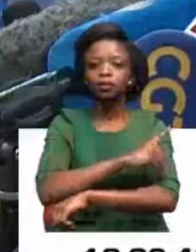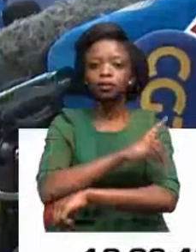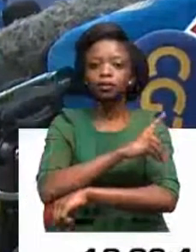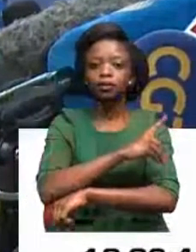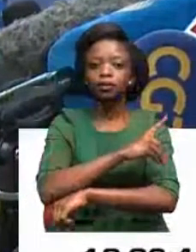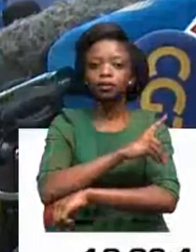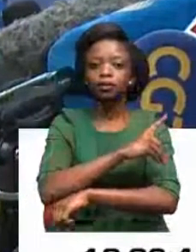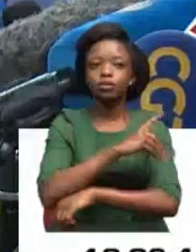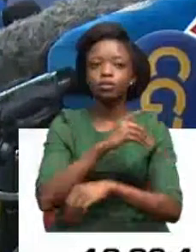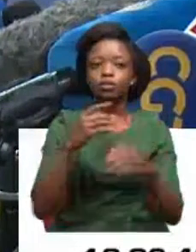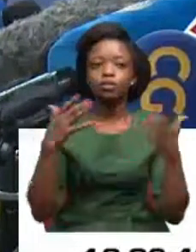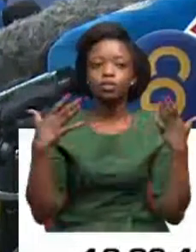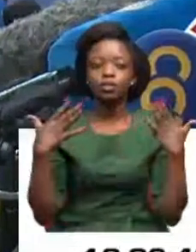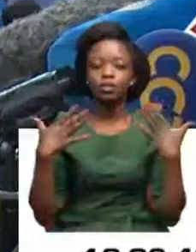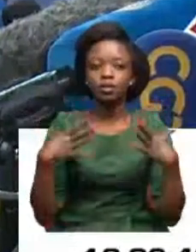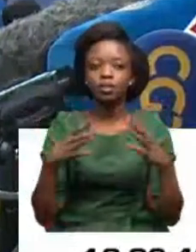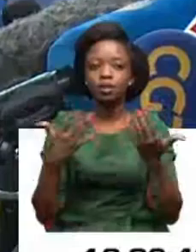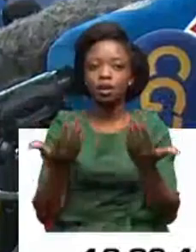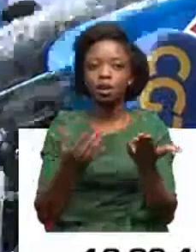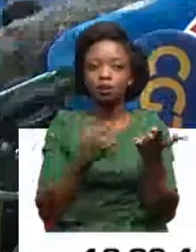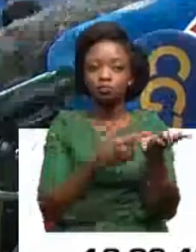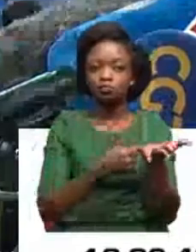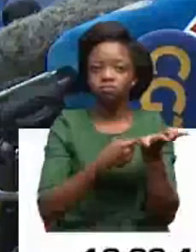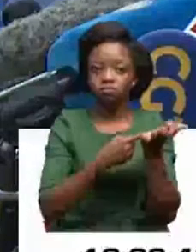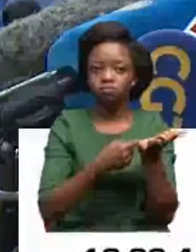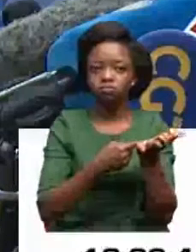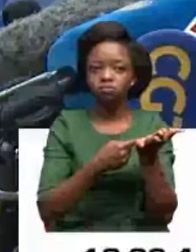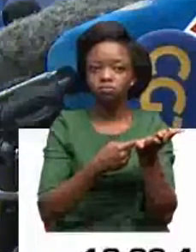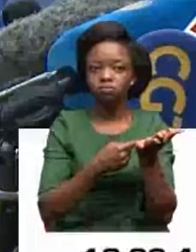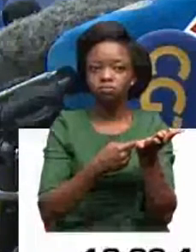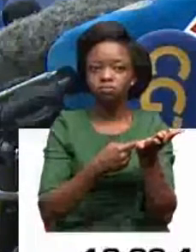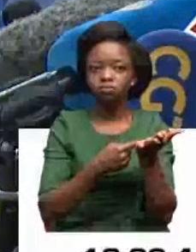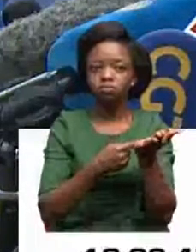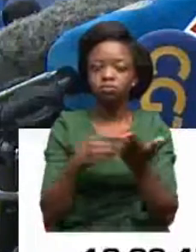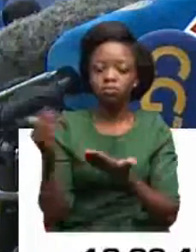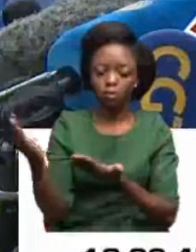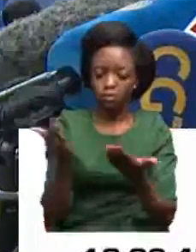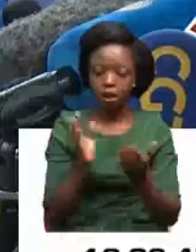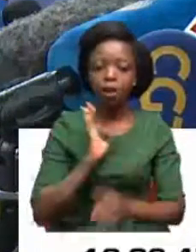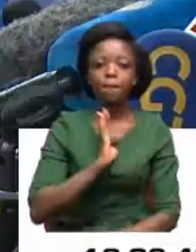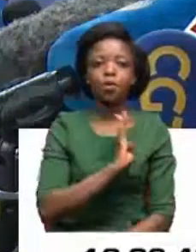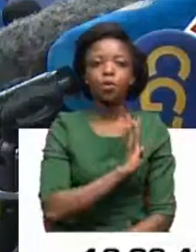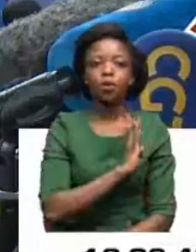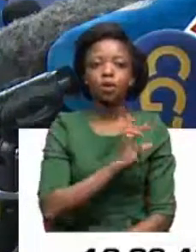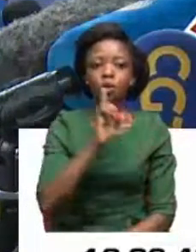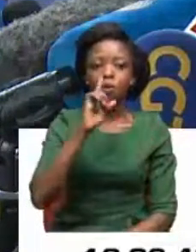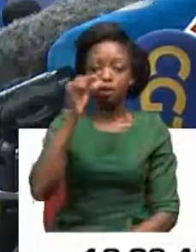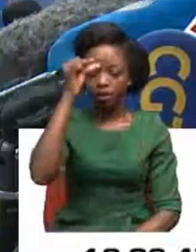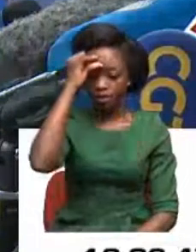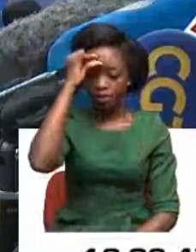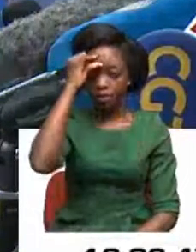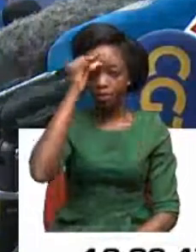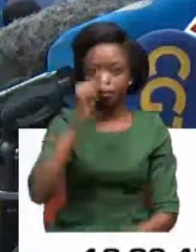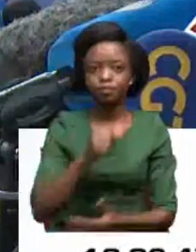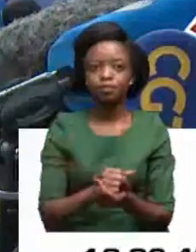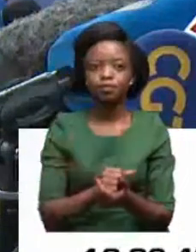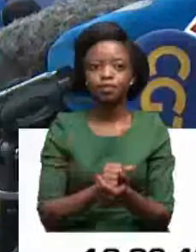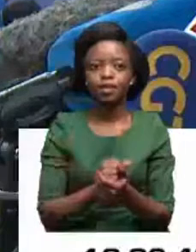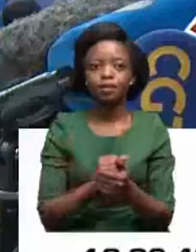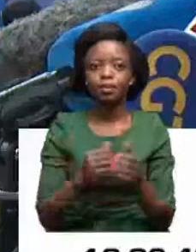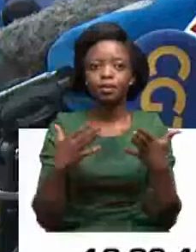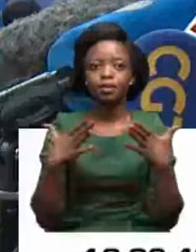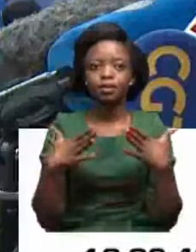Through these, ministries, departments, and agencies have been brought on board as one government to deal with this